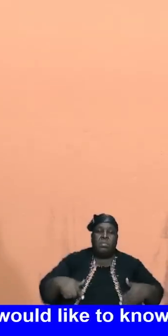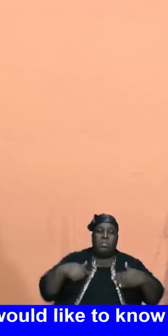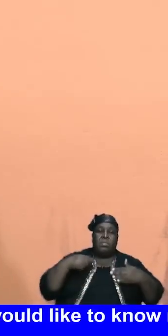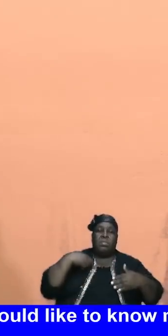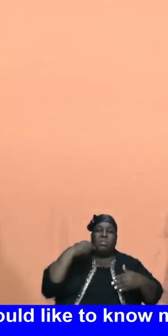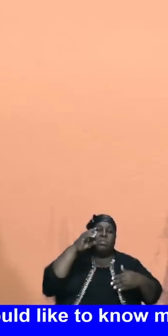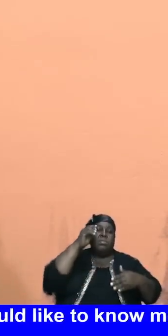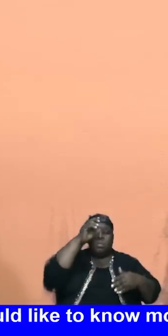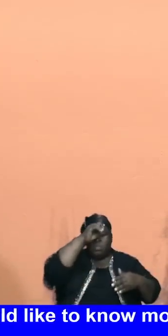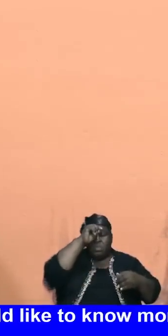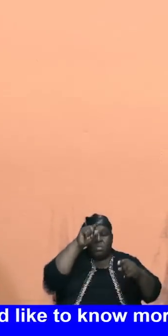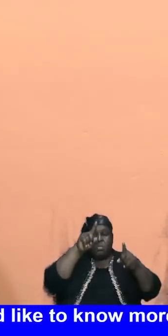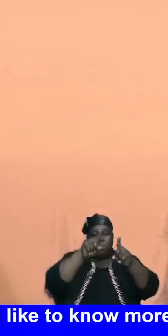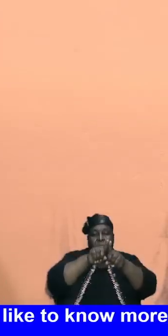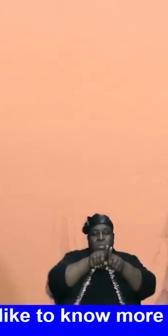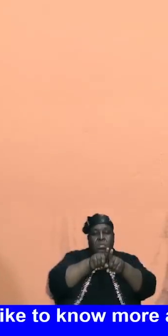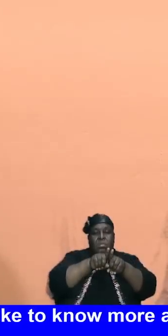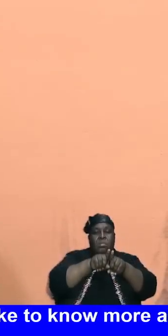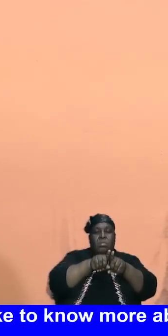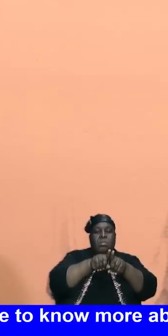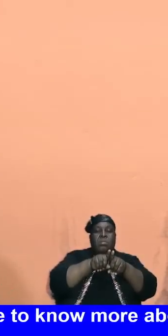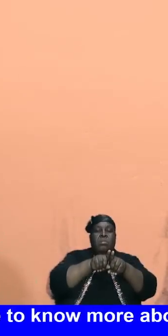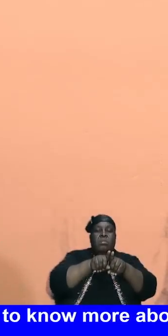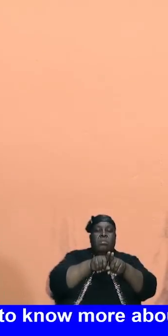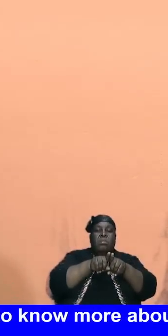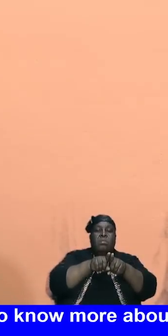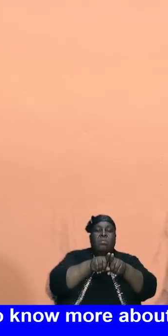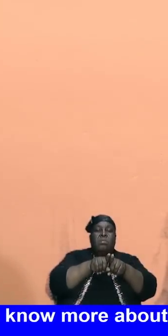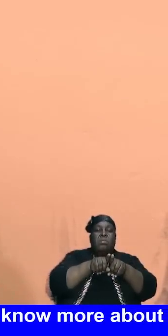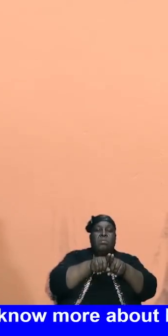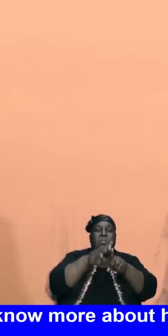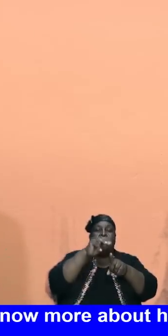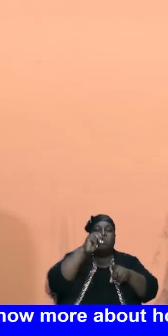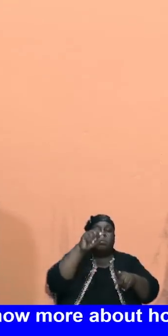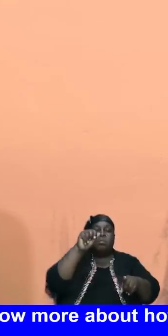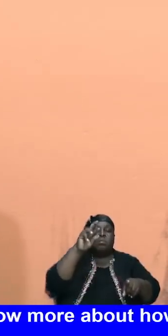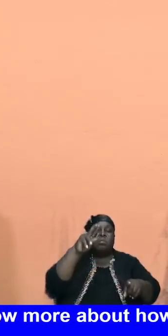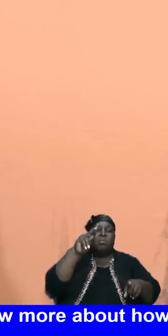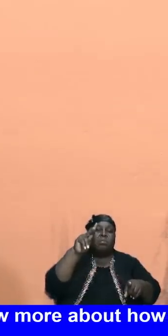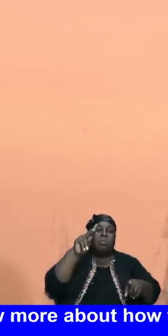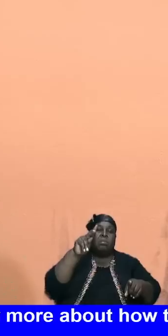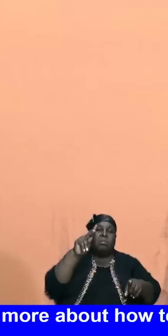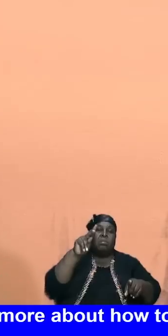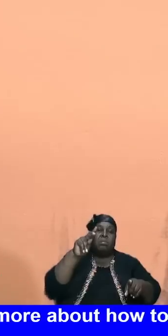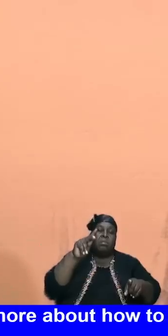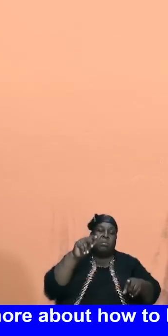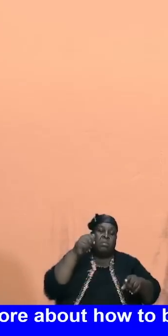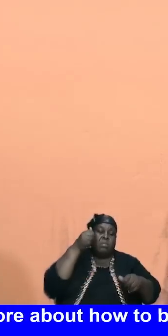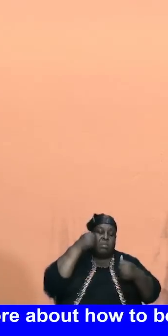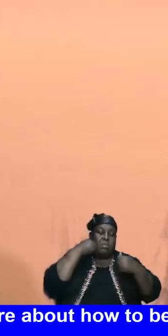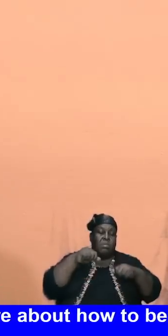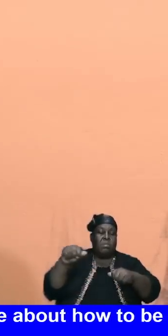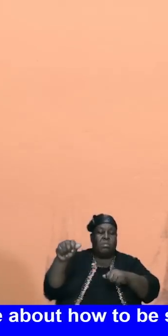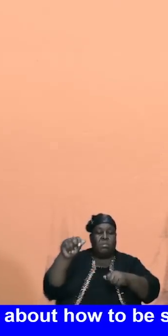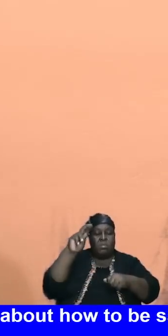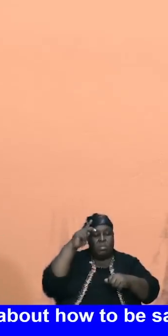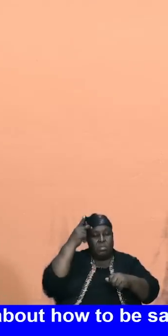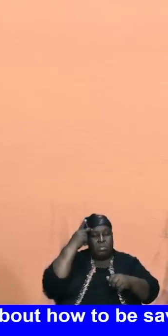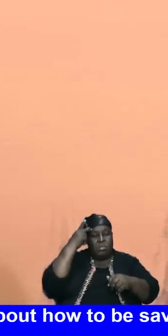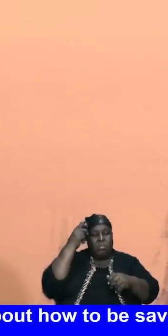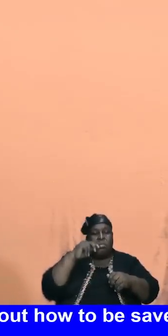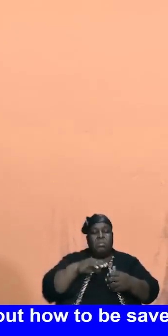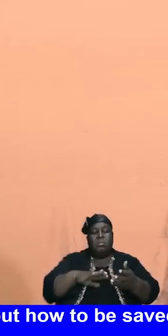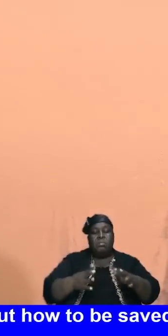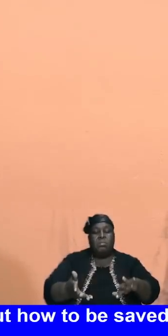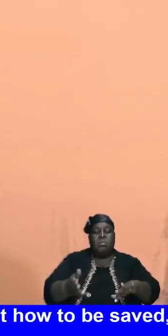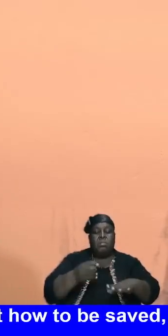goodly brother, Brother Mark Harrison. Amen. The good thing about us, you know, the Apostle Paul says, we don't die, we sleep.